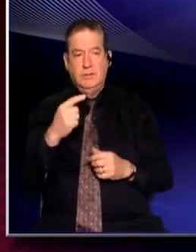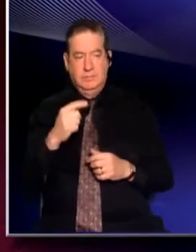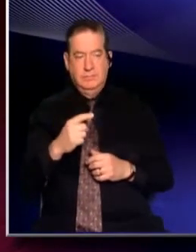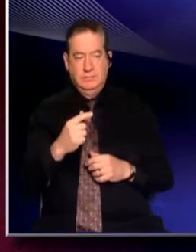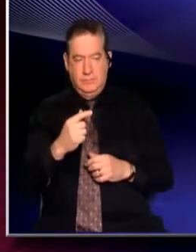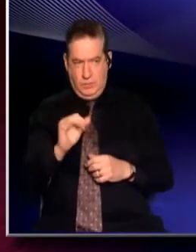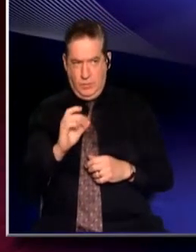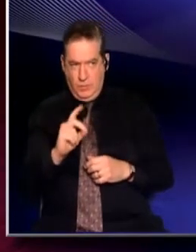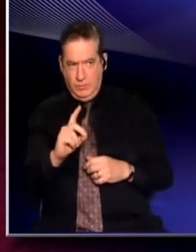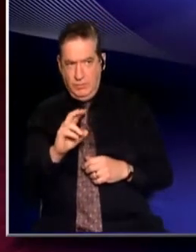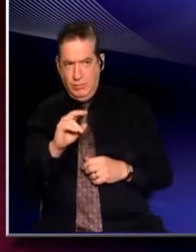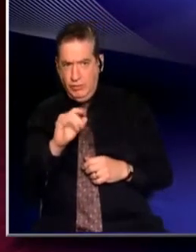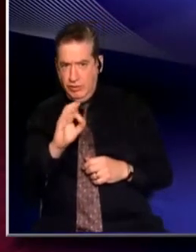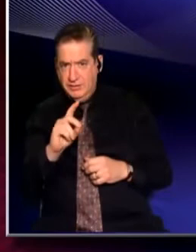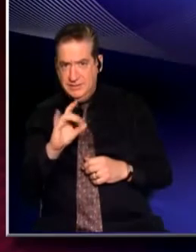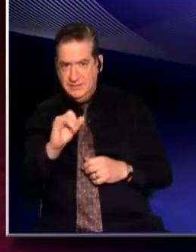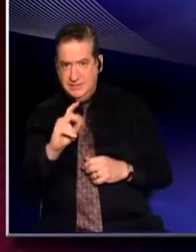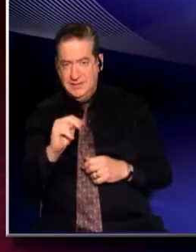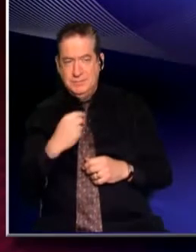sorry.